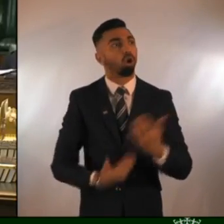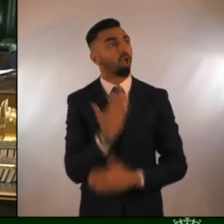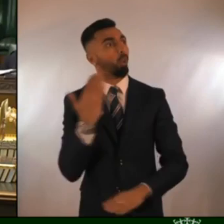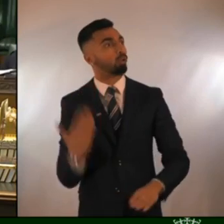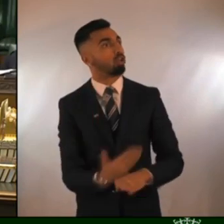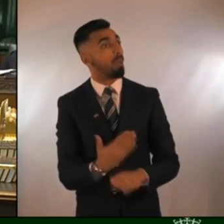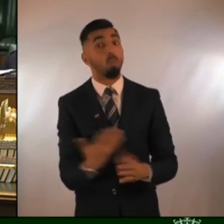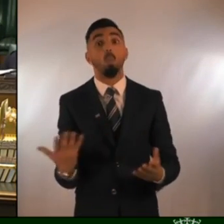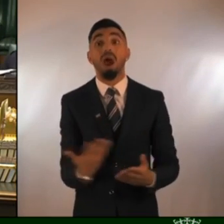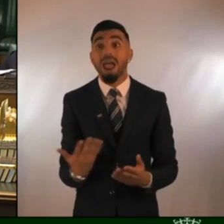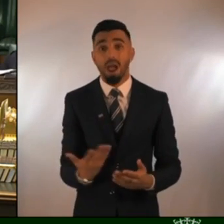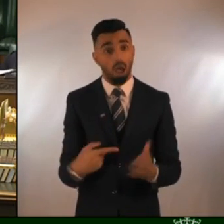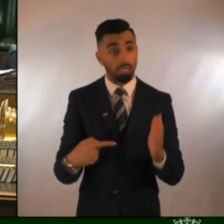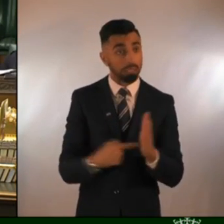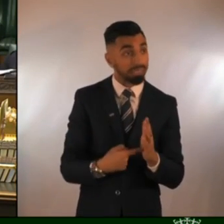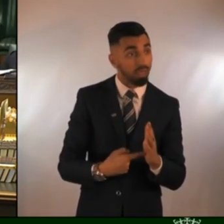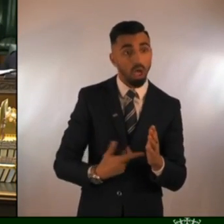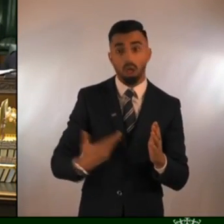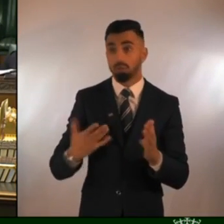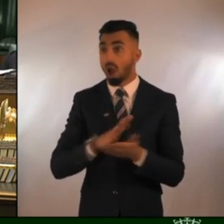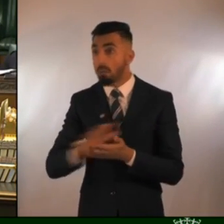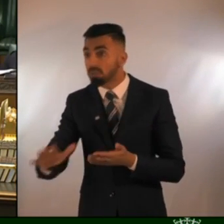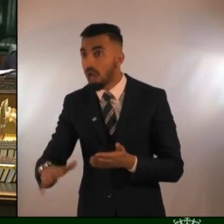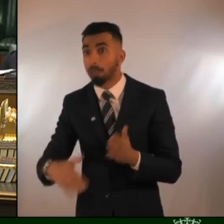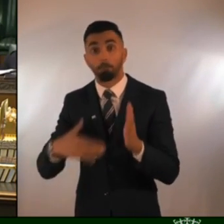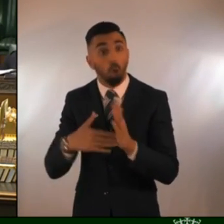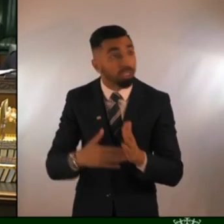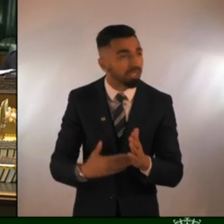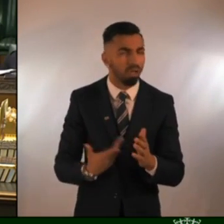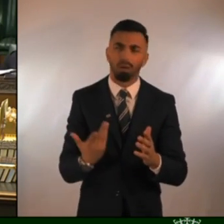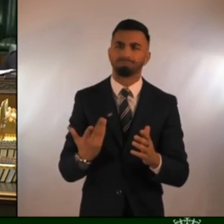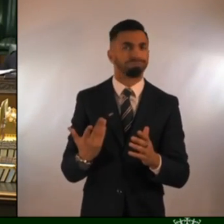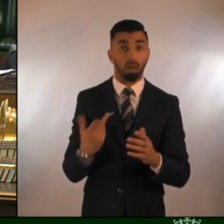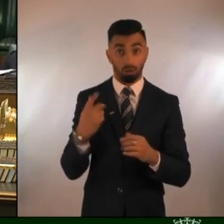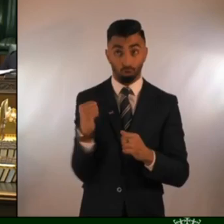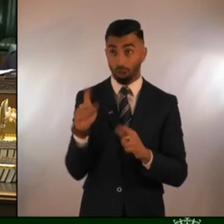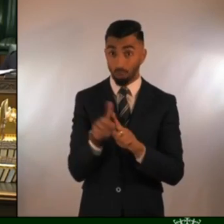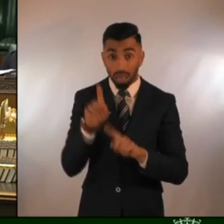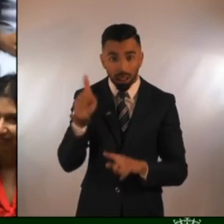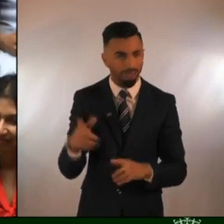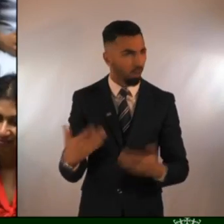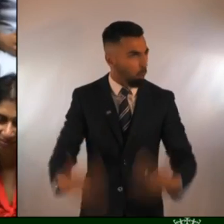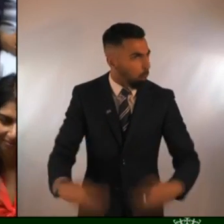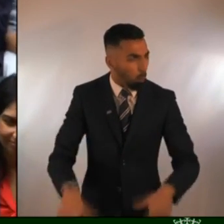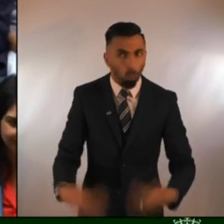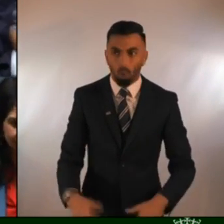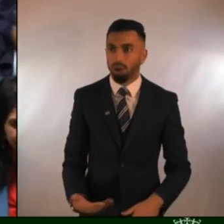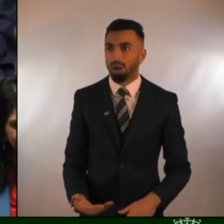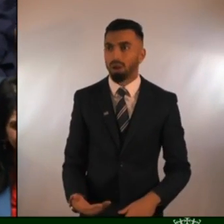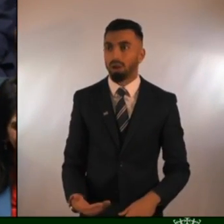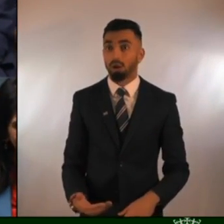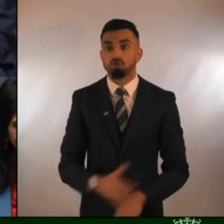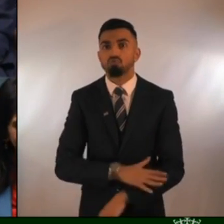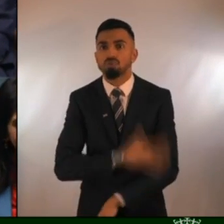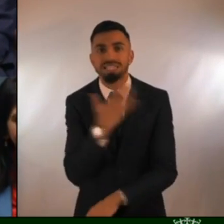Humberside, Merseyside or St Fergus in Scotland. It's levelling up in action. Madam Deputy Speaker, green